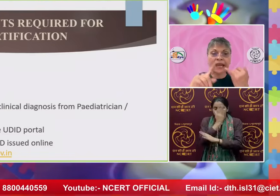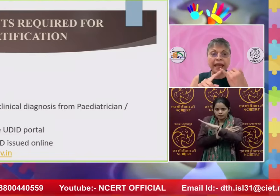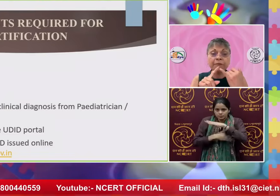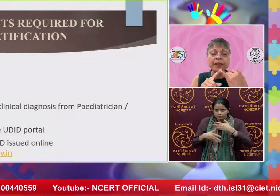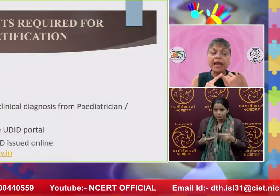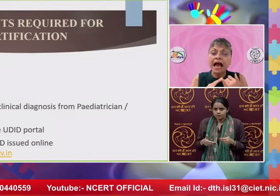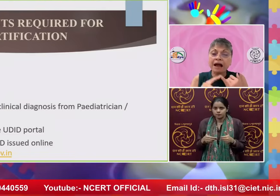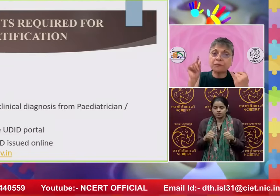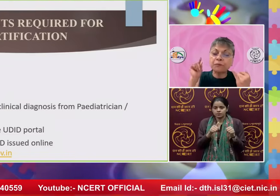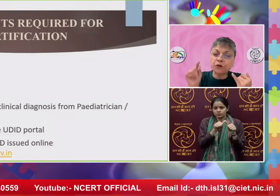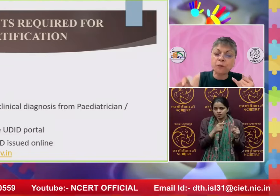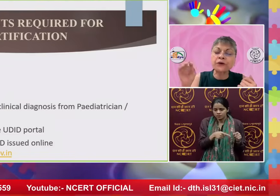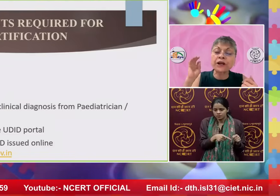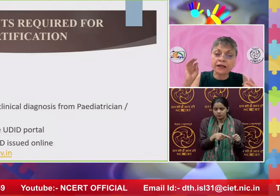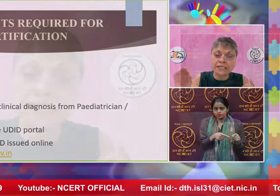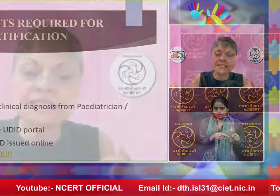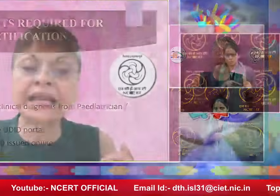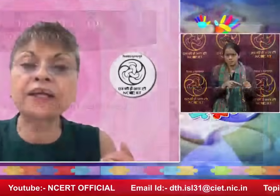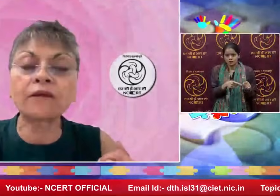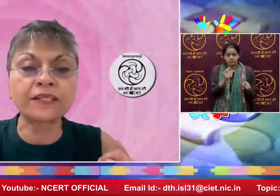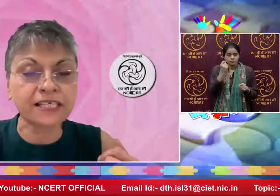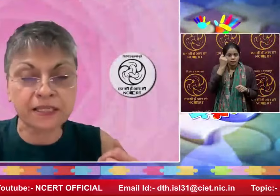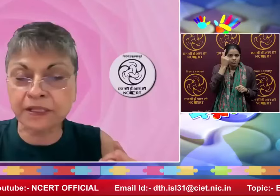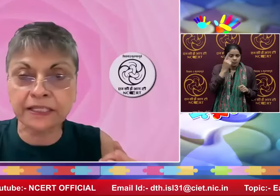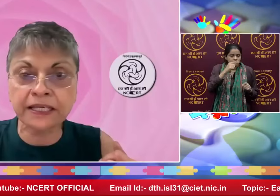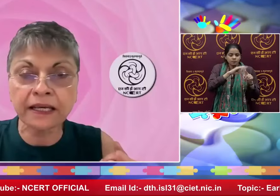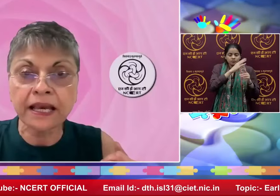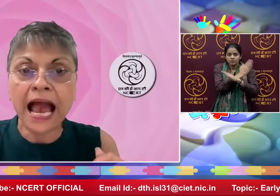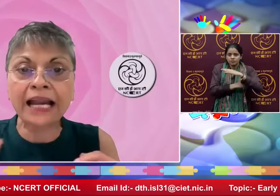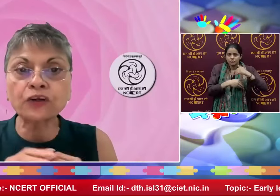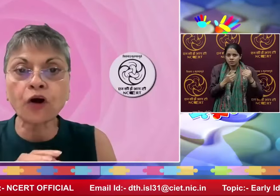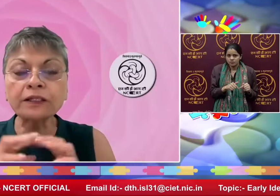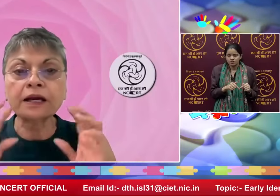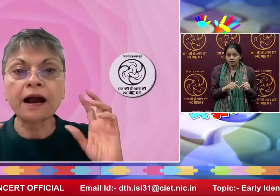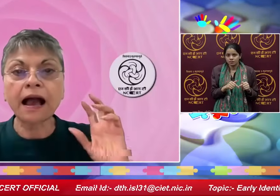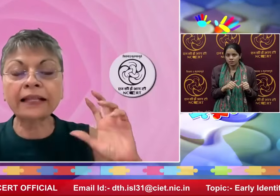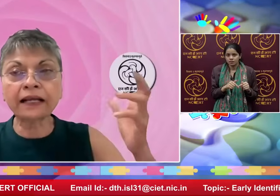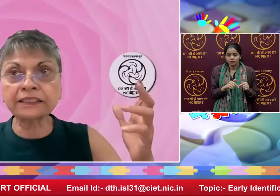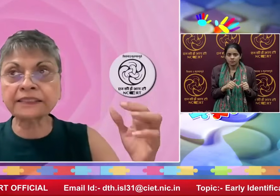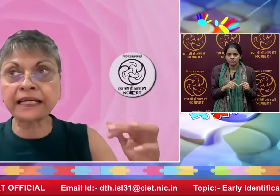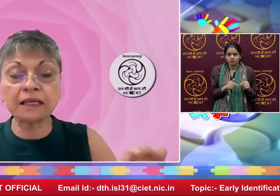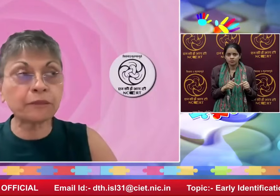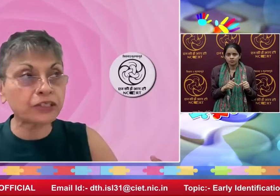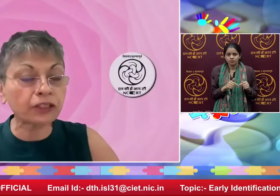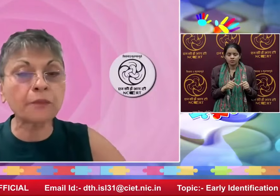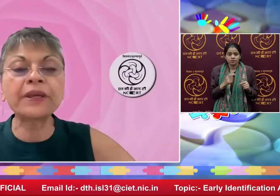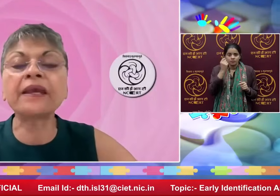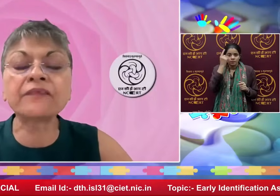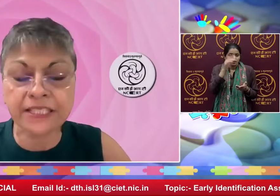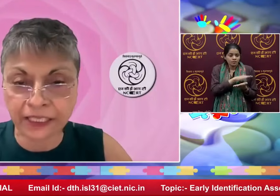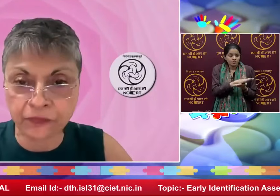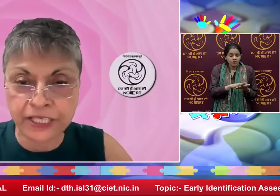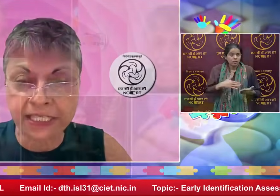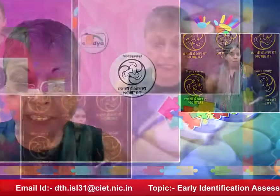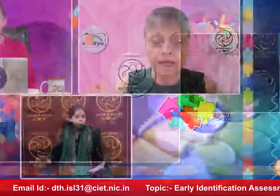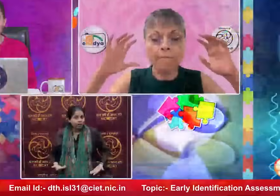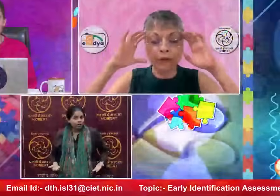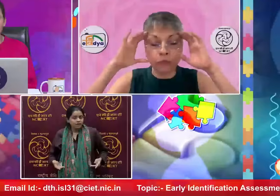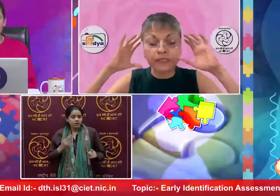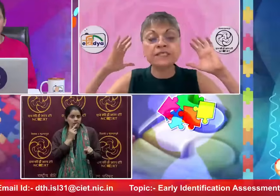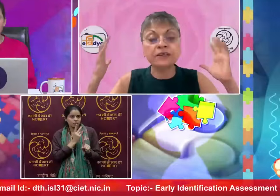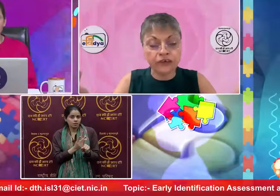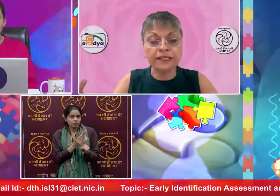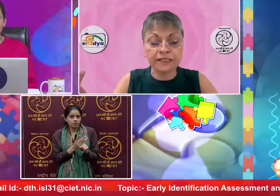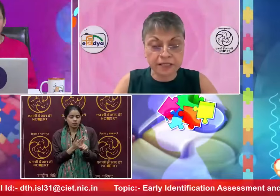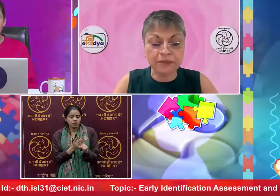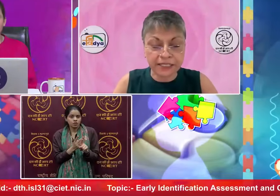disability. Have a proper understanding of the disability and not understanding based on the behaviors that we see, but